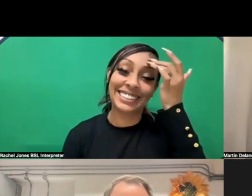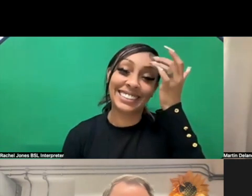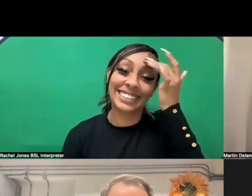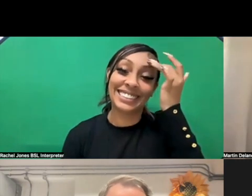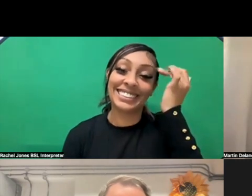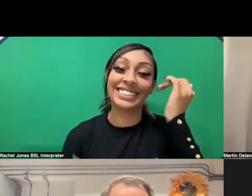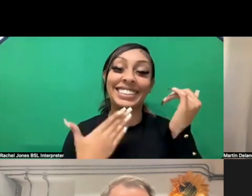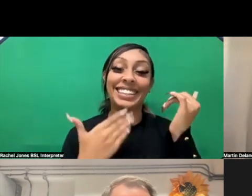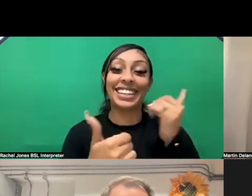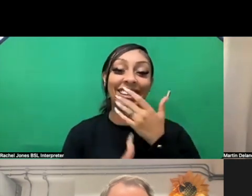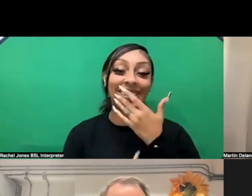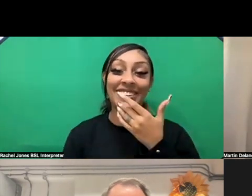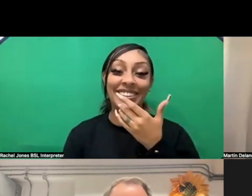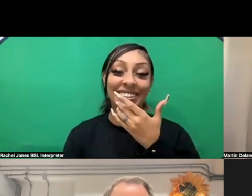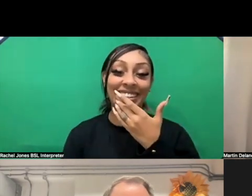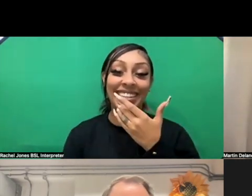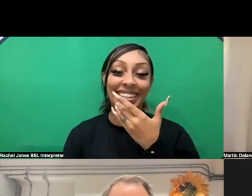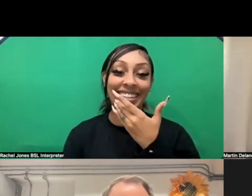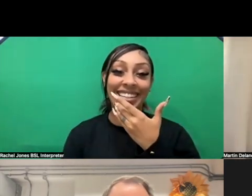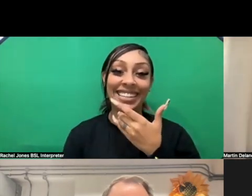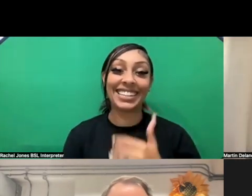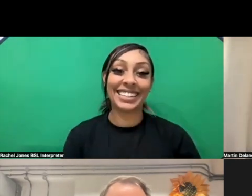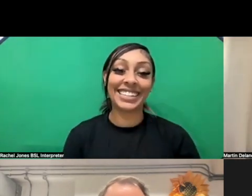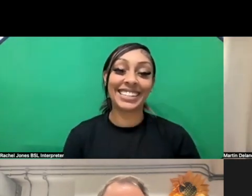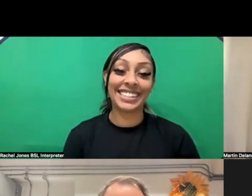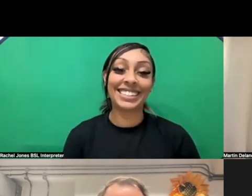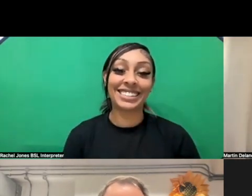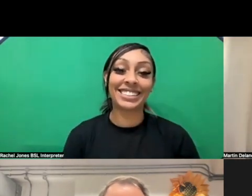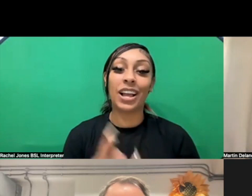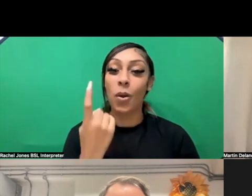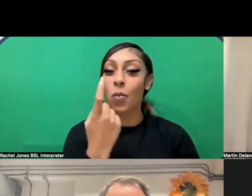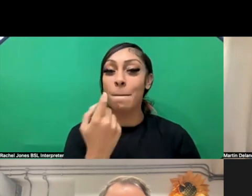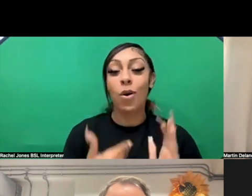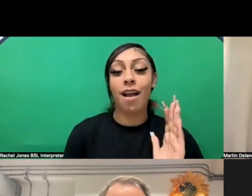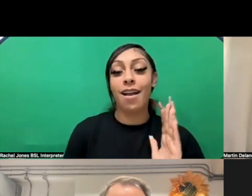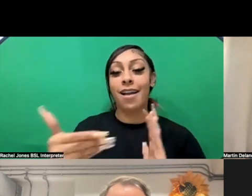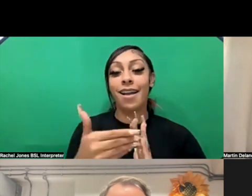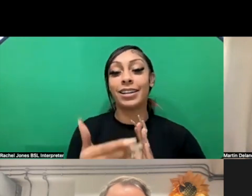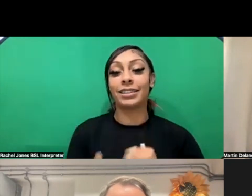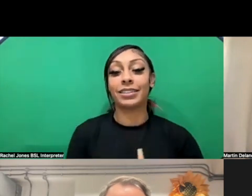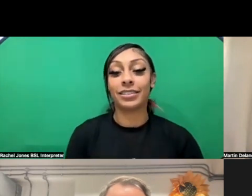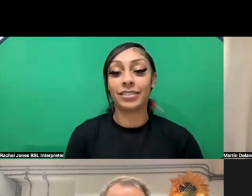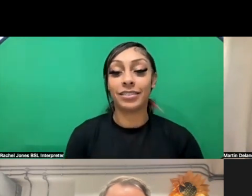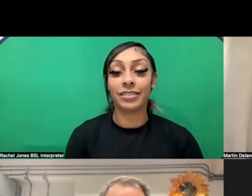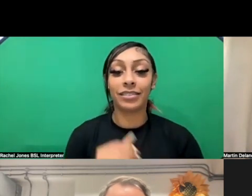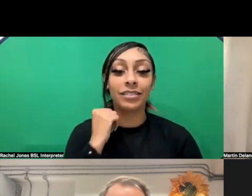much. Sorry. One quick point I'd like to add is that even